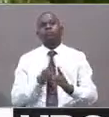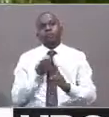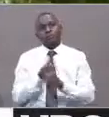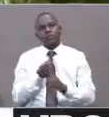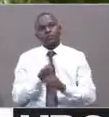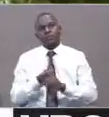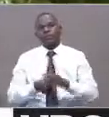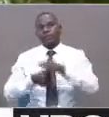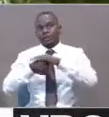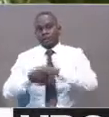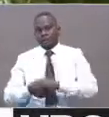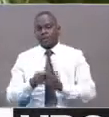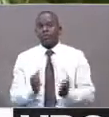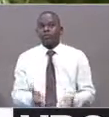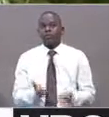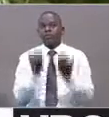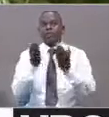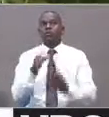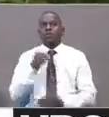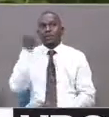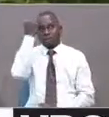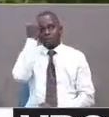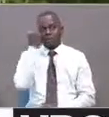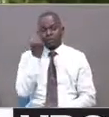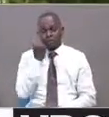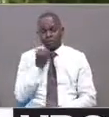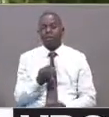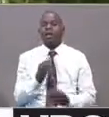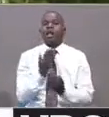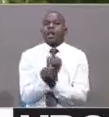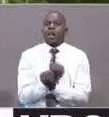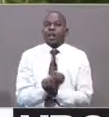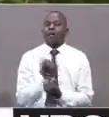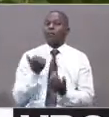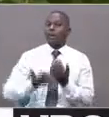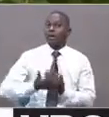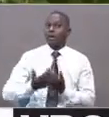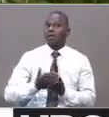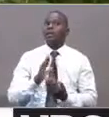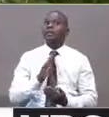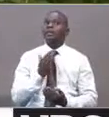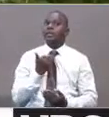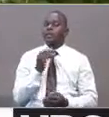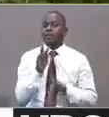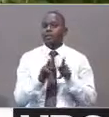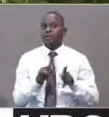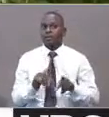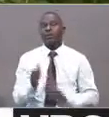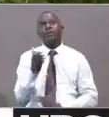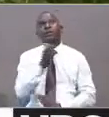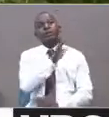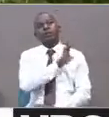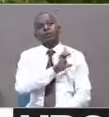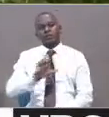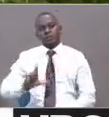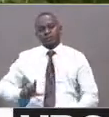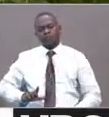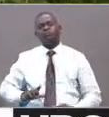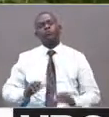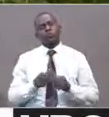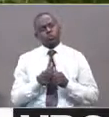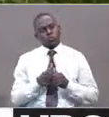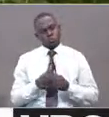oppressed. Promote justice and equity. Love and care about the needy. The Lord shall be pleased with